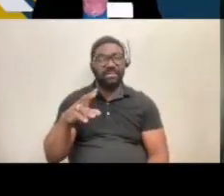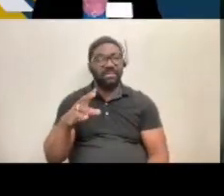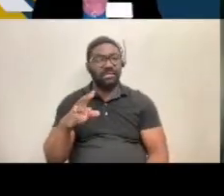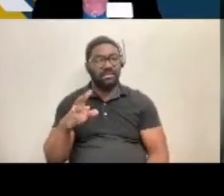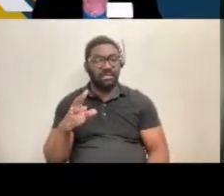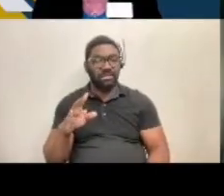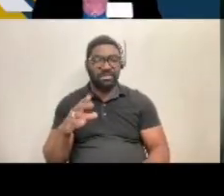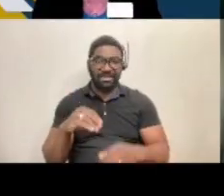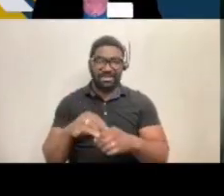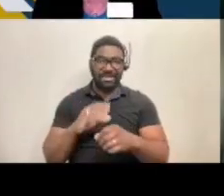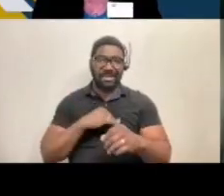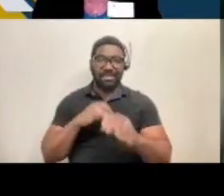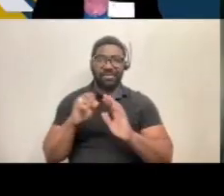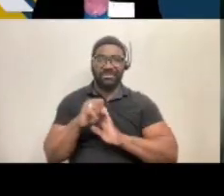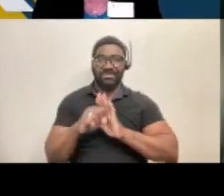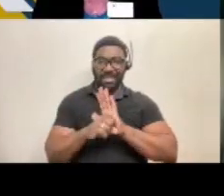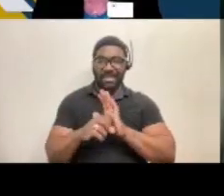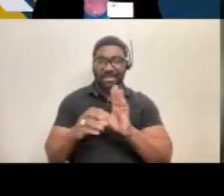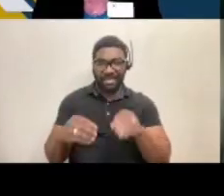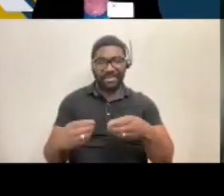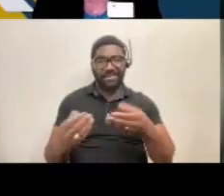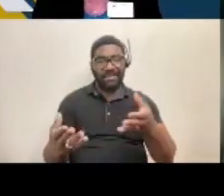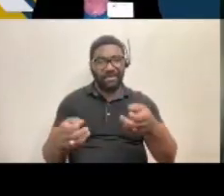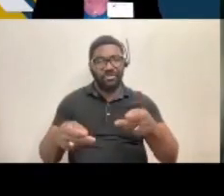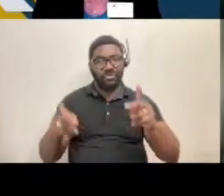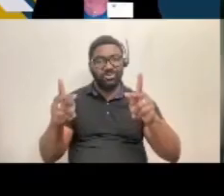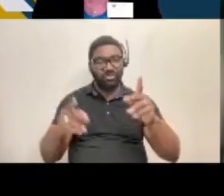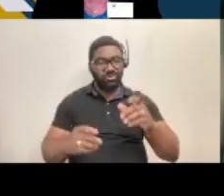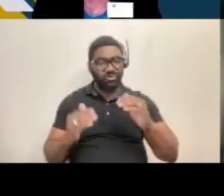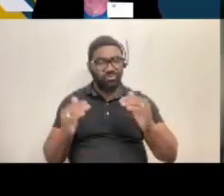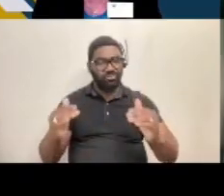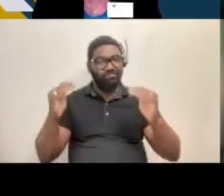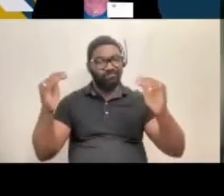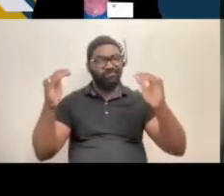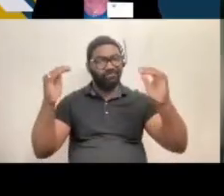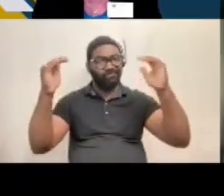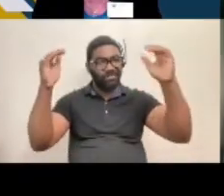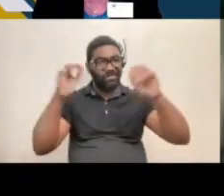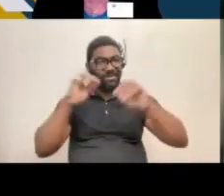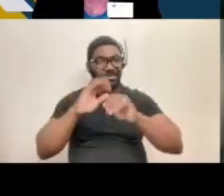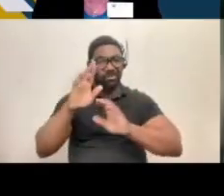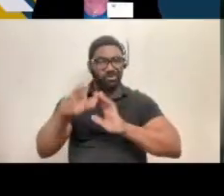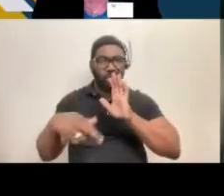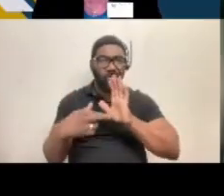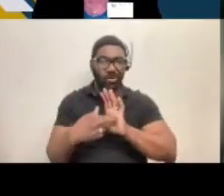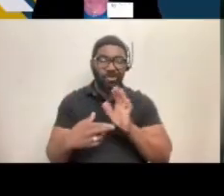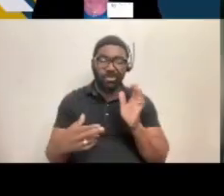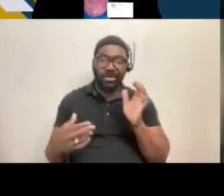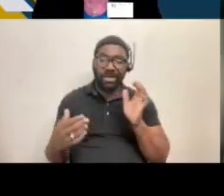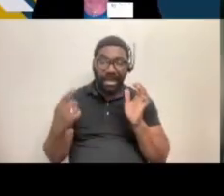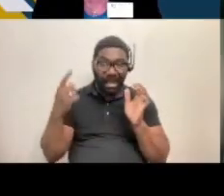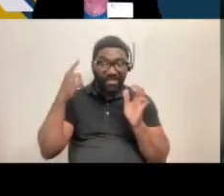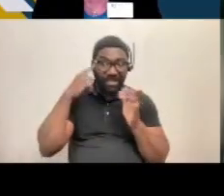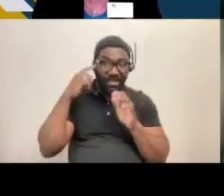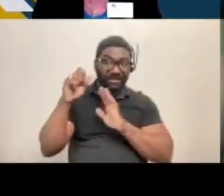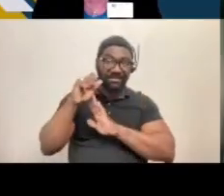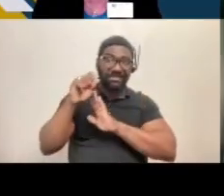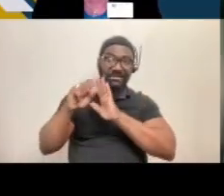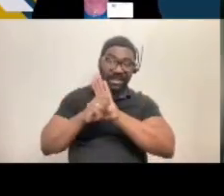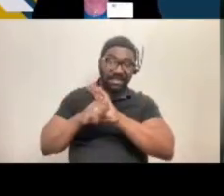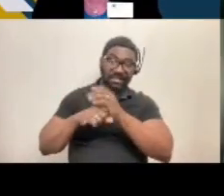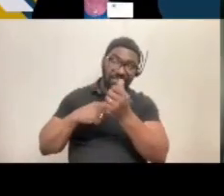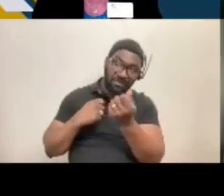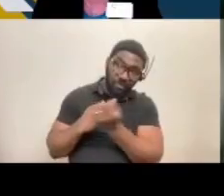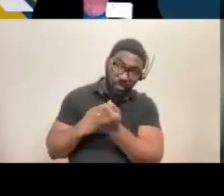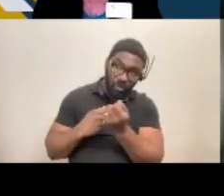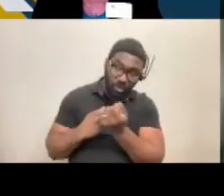opportunities to grow in their roles. So I think that it's the state supports it, we're top down and from bottom up. So